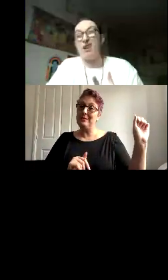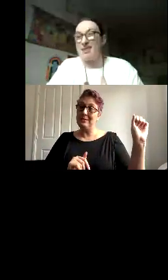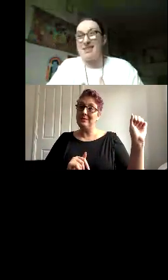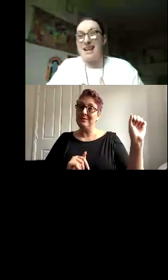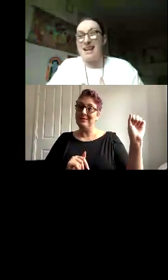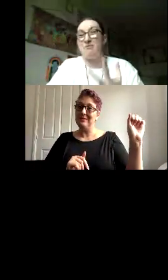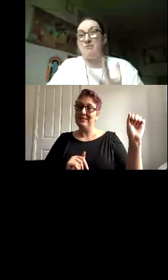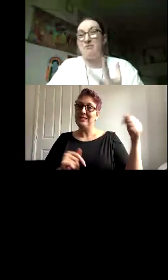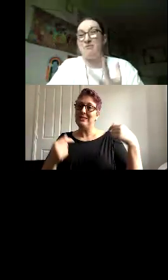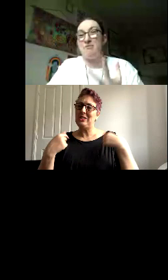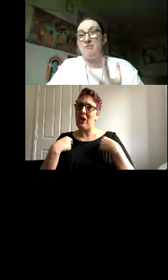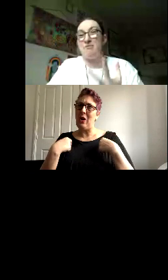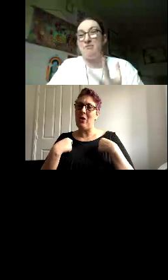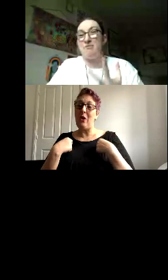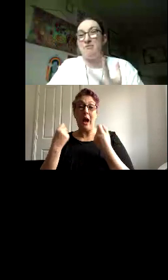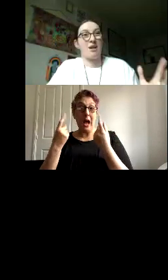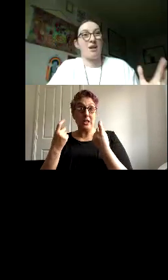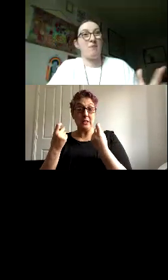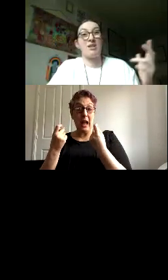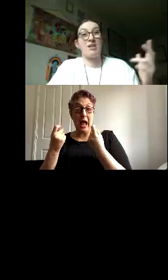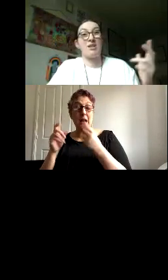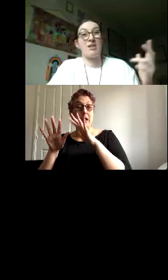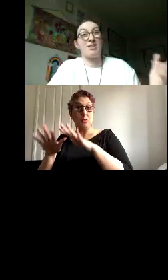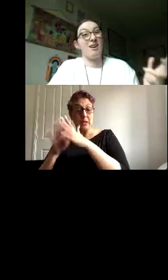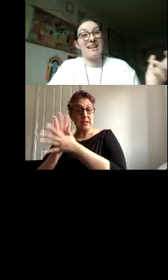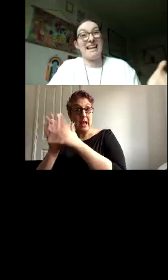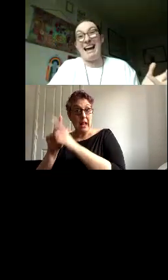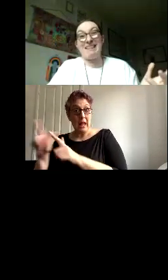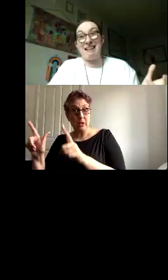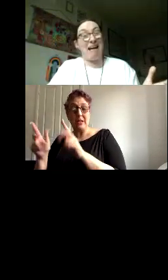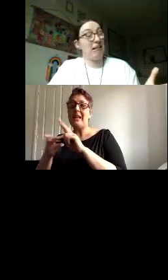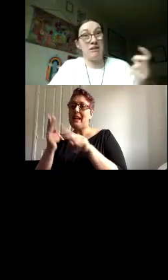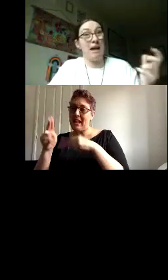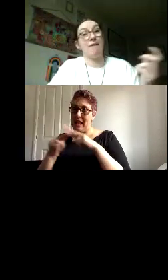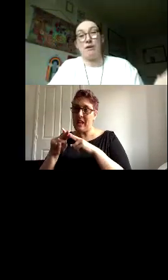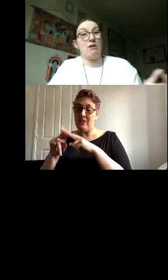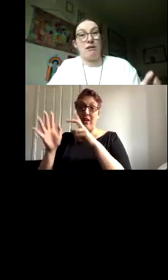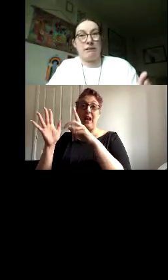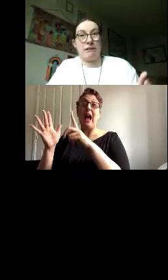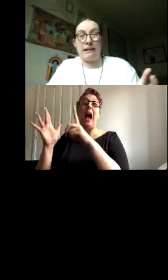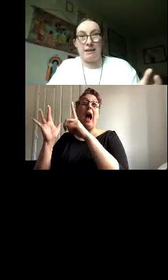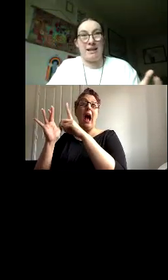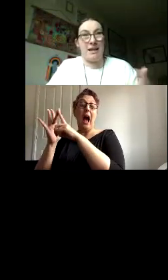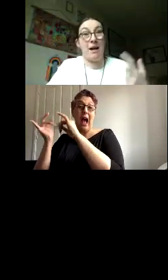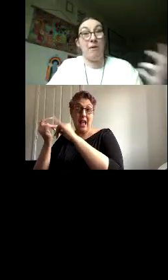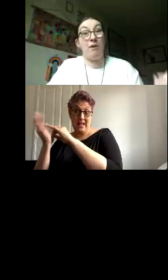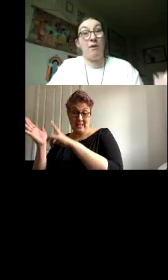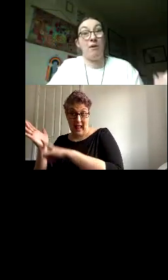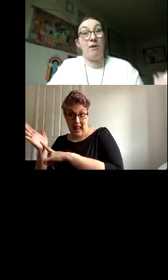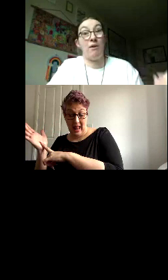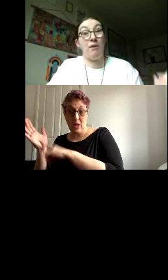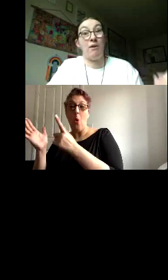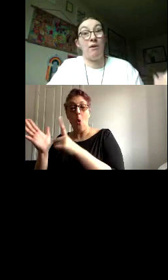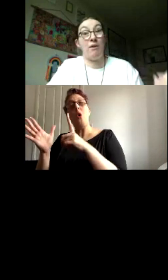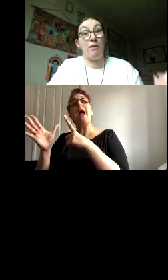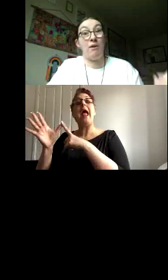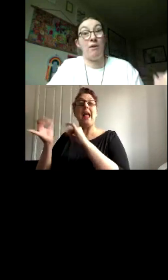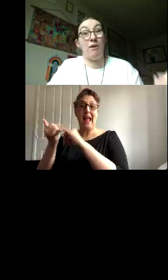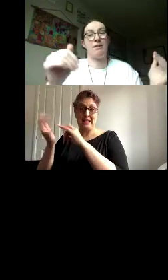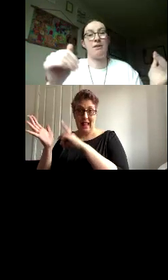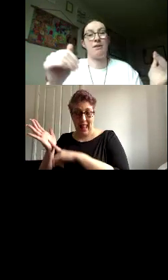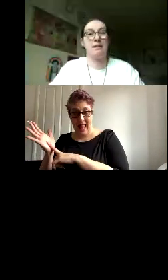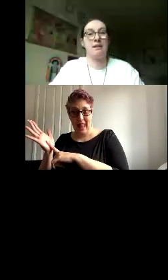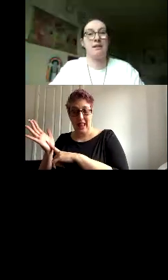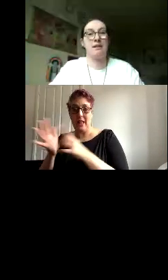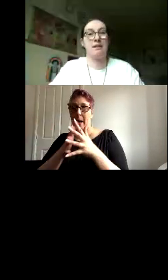good understanding of BSL, but if someone was signing BSL, I wouldn't have a good understanding of the signs, so they are